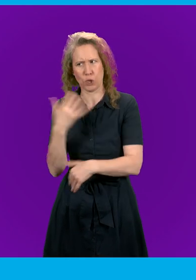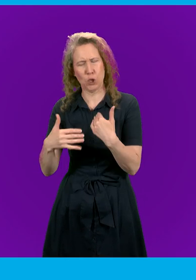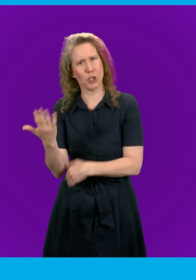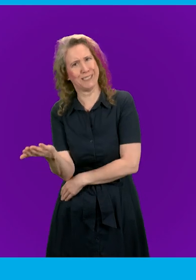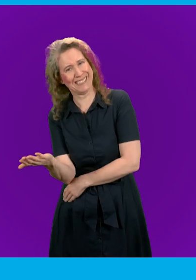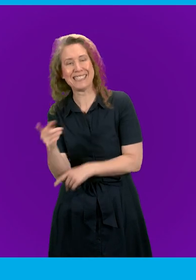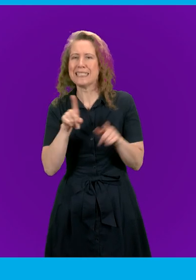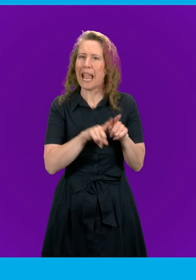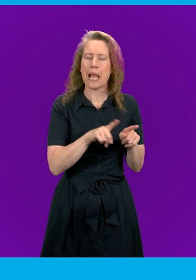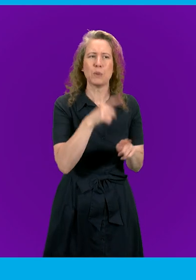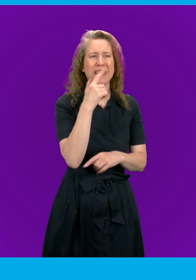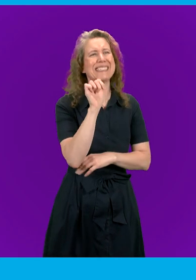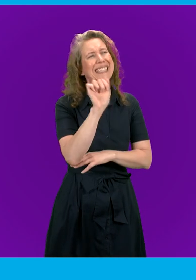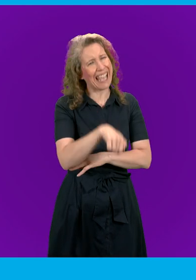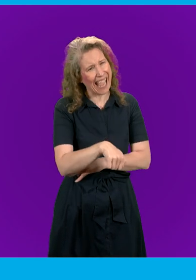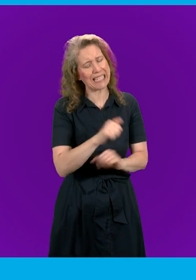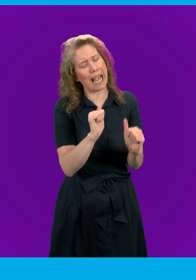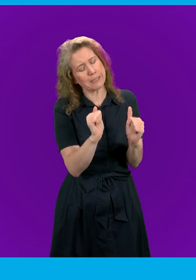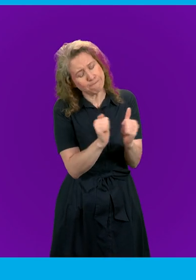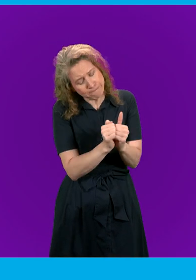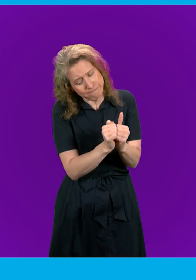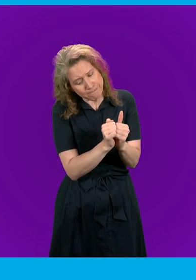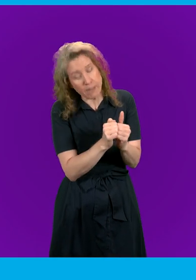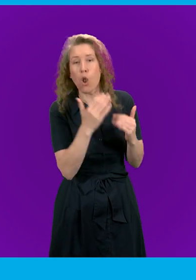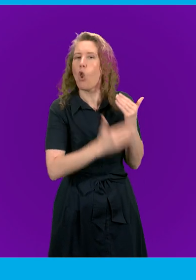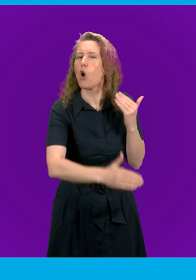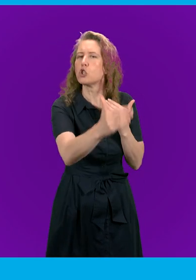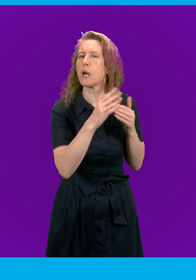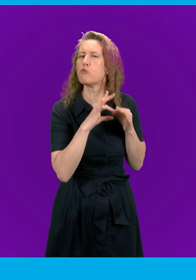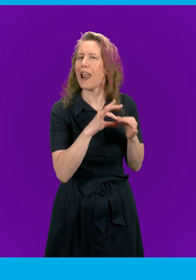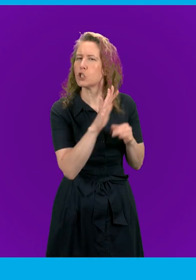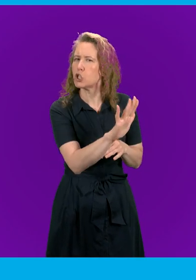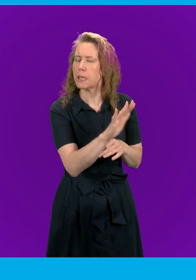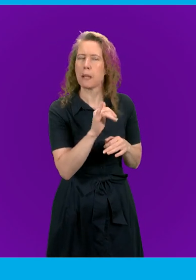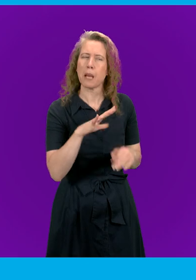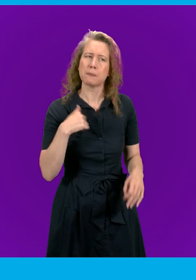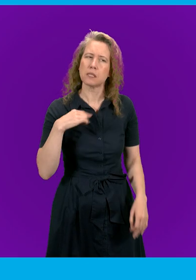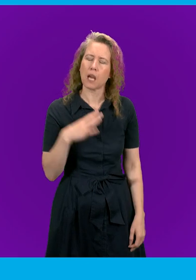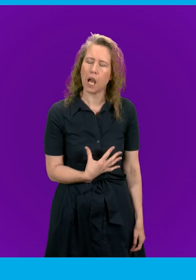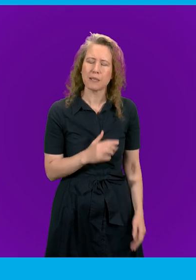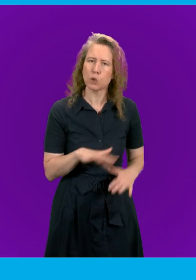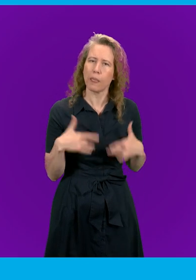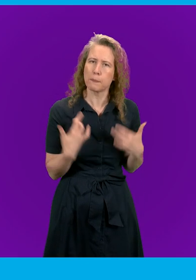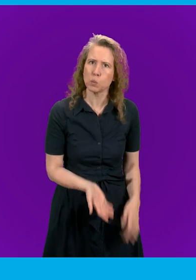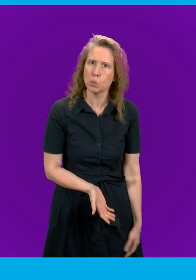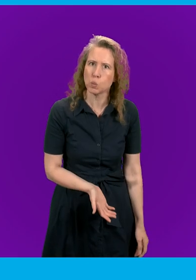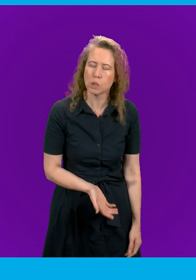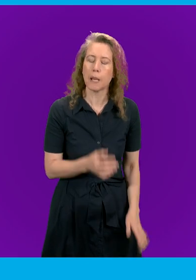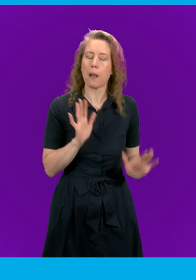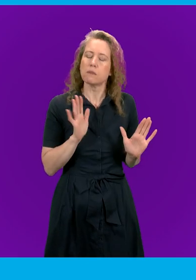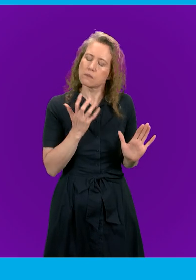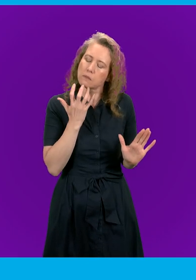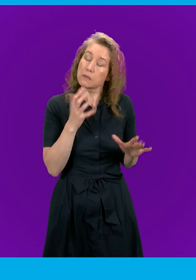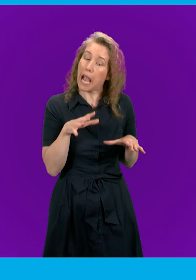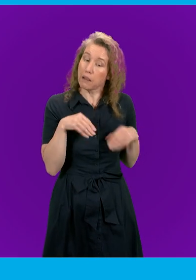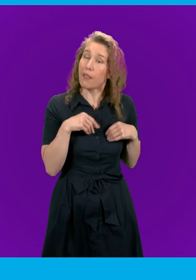the same. So people can consent to sex. In a long-term relationship, you might be feeling tired. You don't particularly want to have sex, but you still consent, and